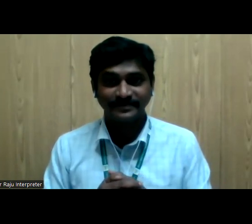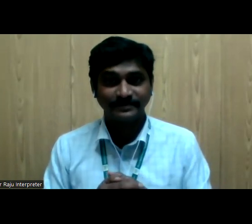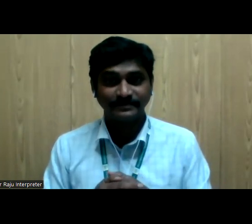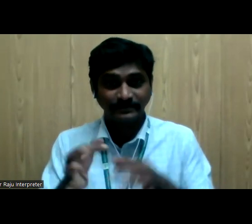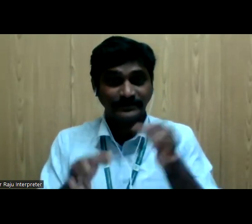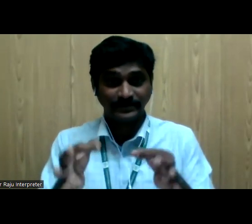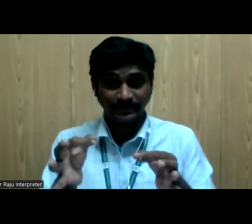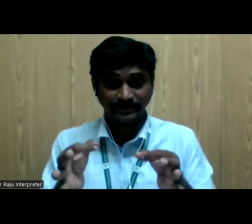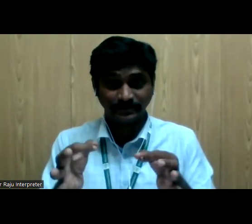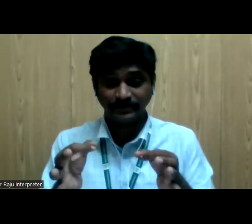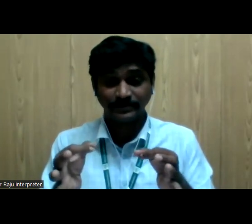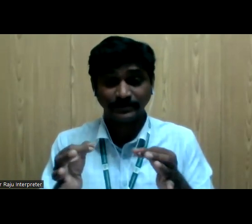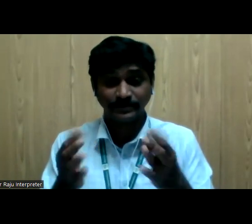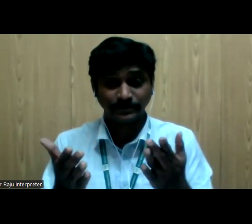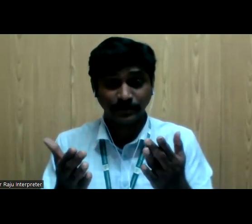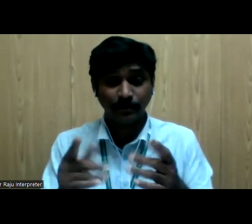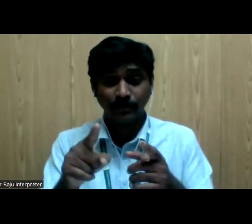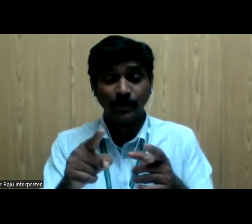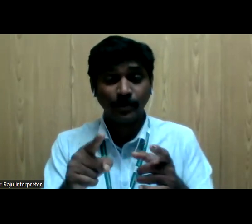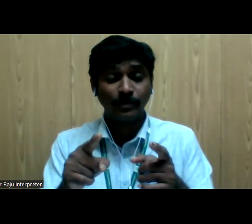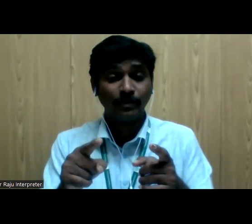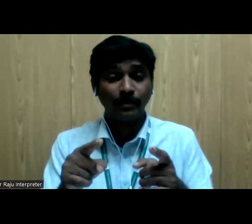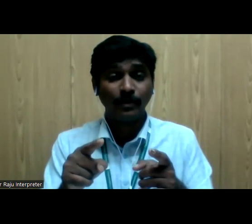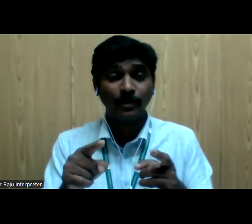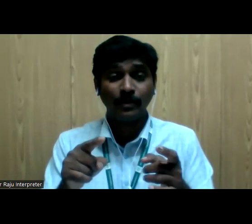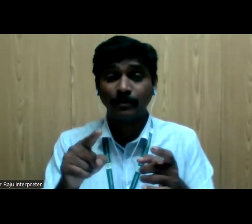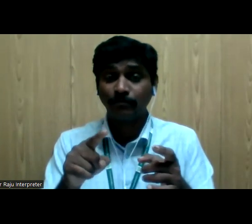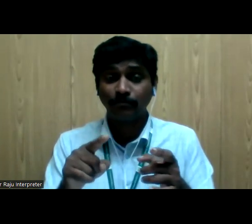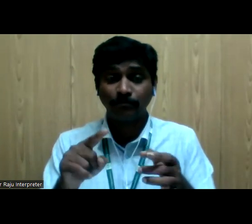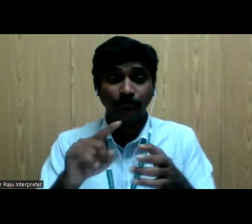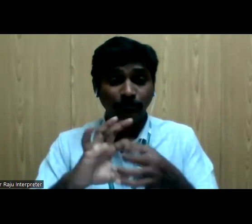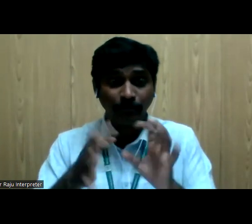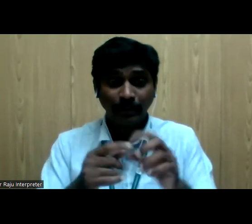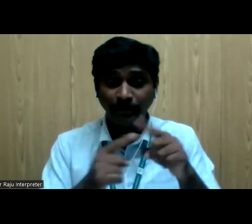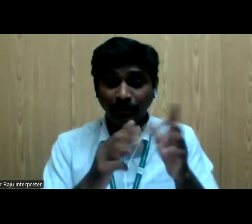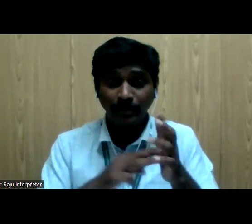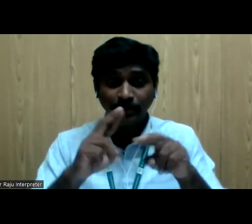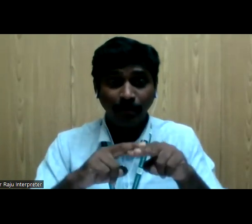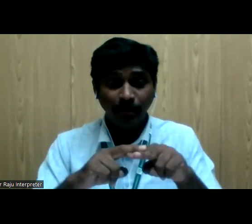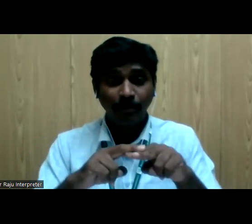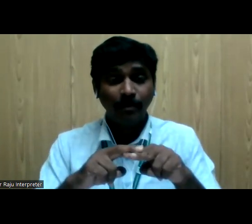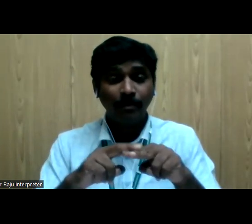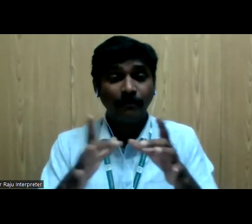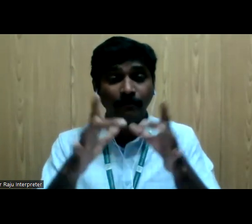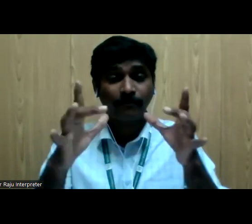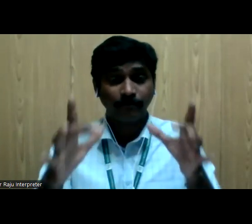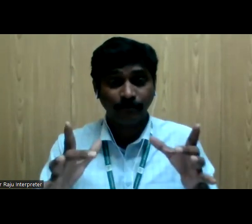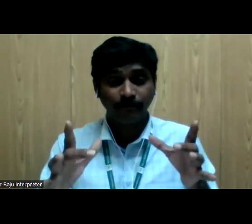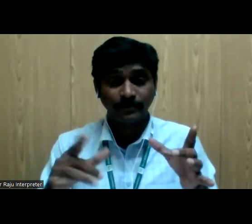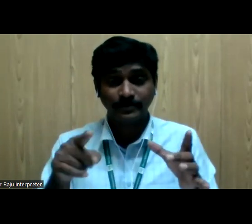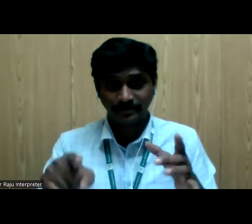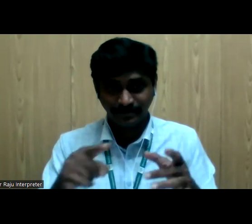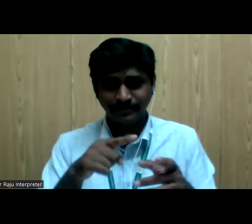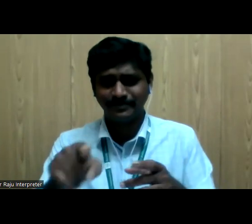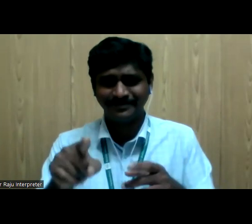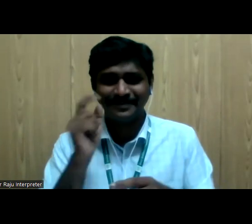you have very strong associations with Tech Mahindra, particularly Tech Mahindra Foundation, even I have a good